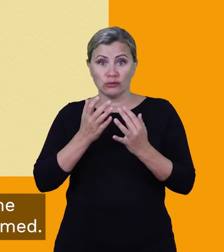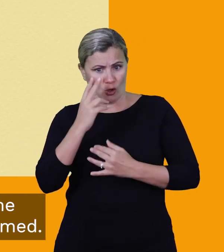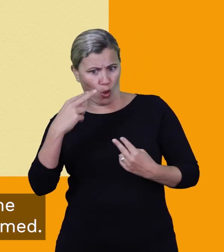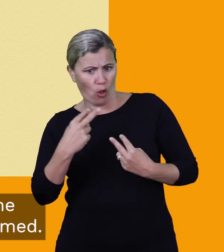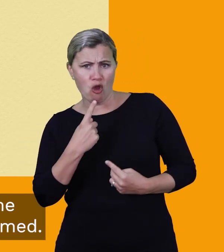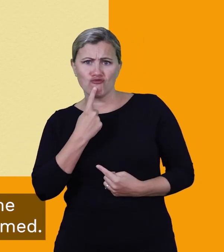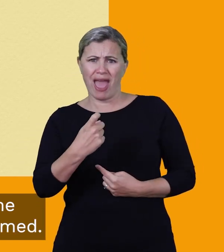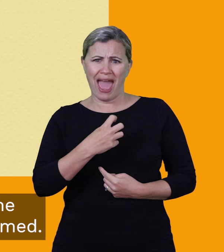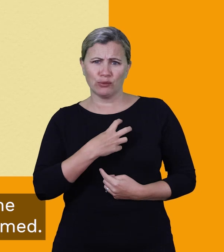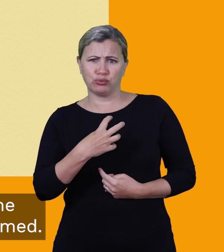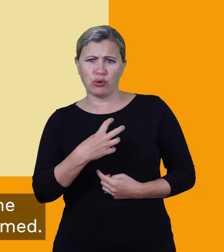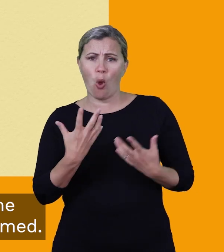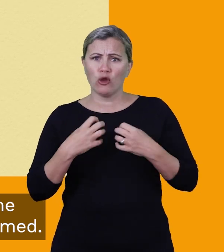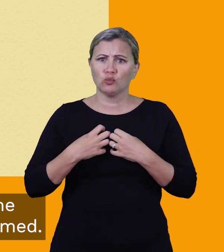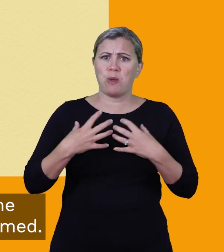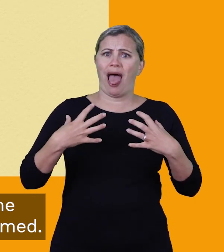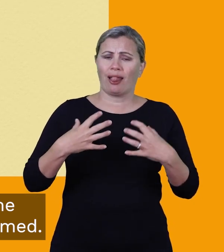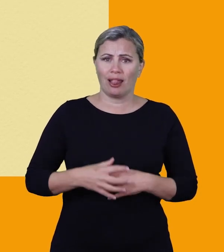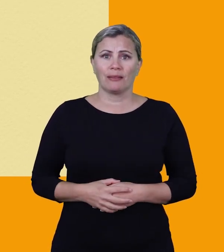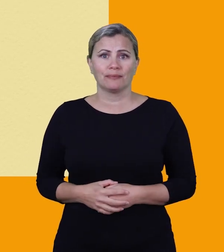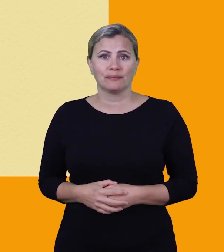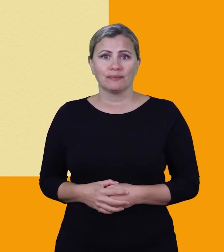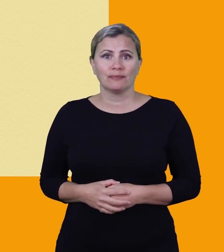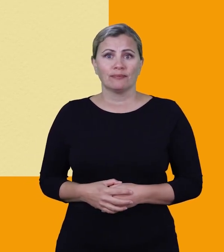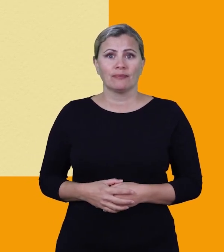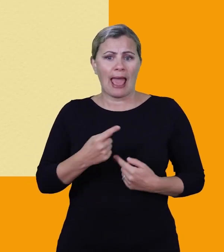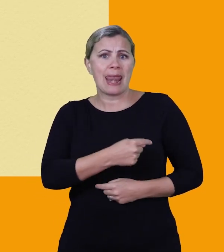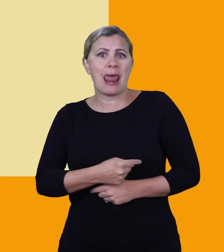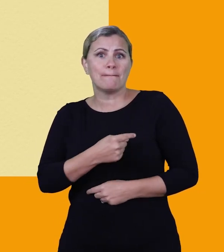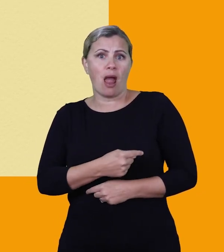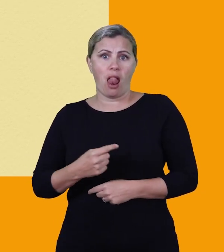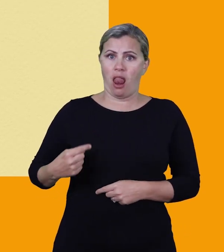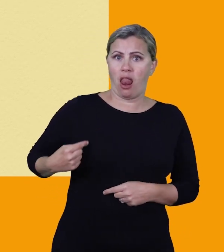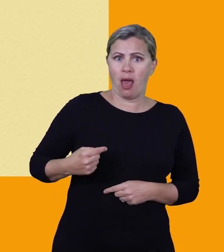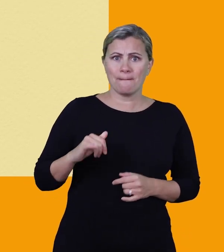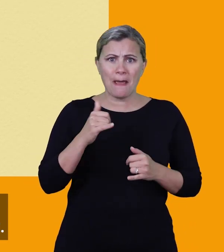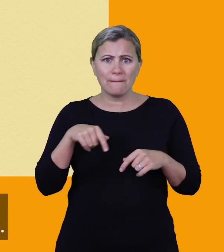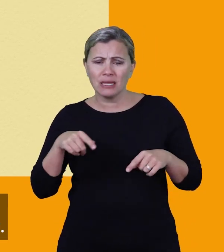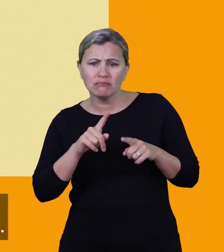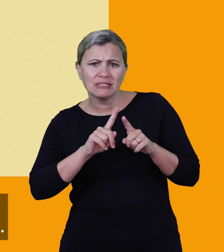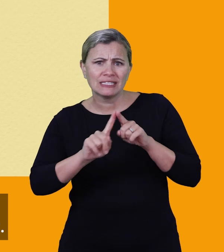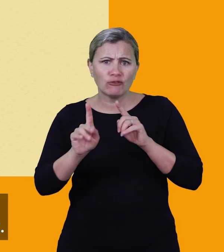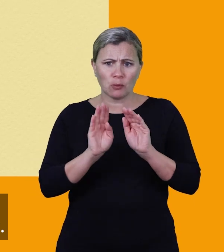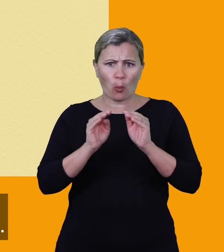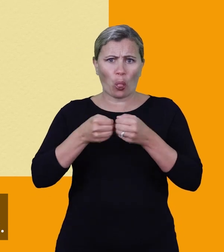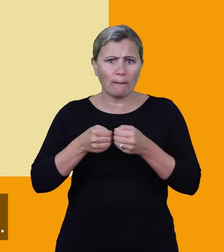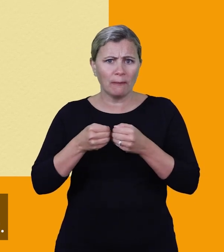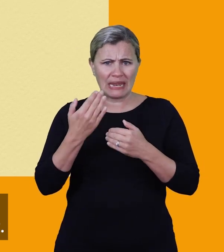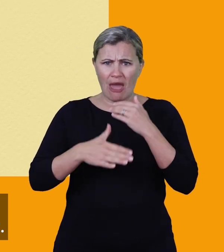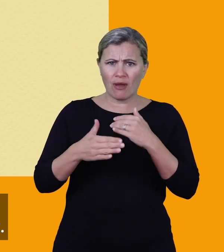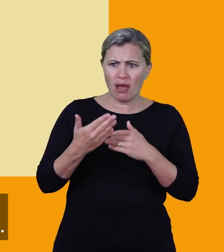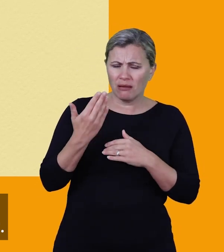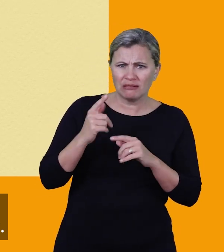breast, it may look red or inflamed. A nipple change, for example, it has become pulled in or inverted when